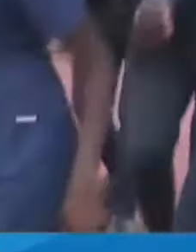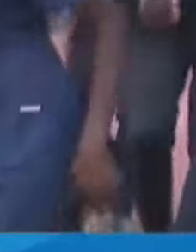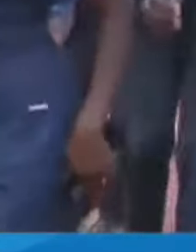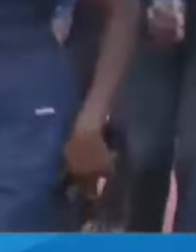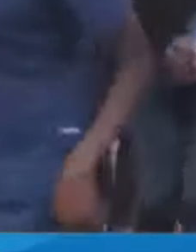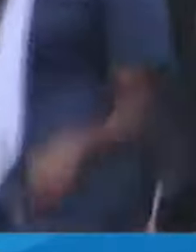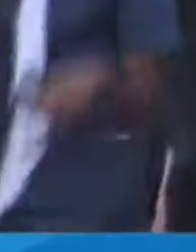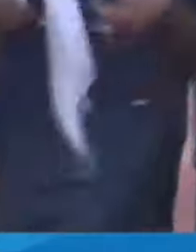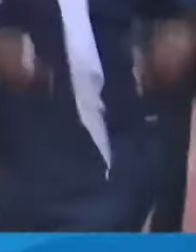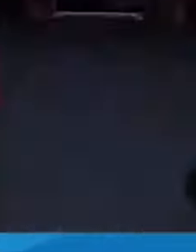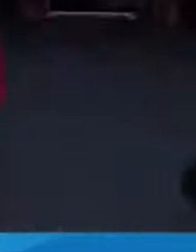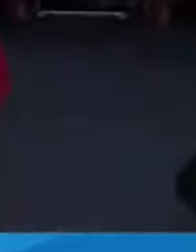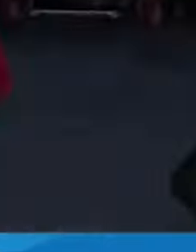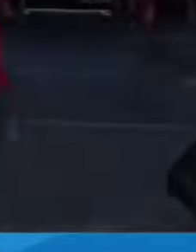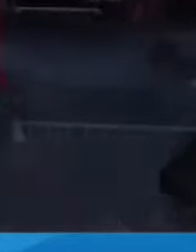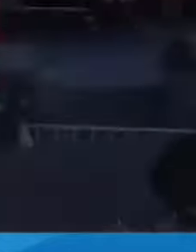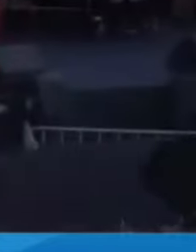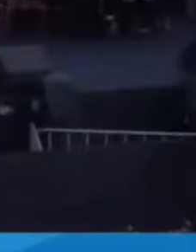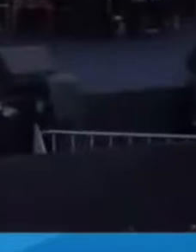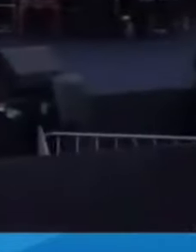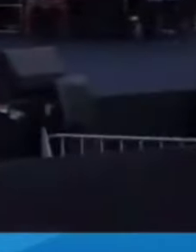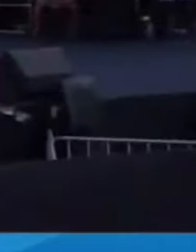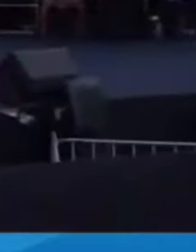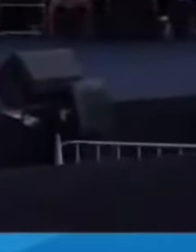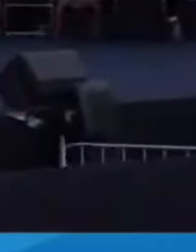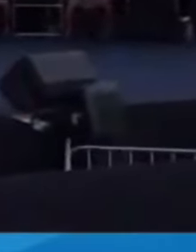Miracle mirle is